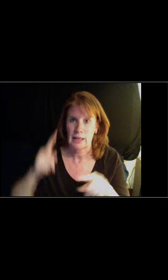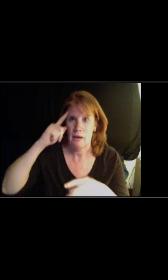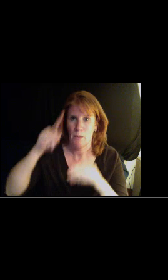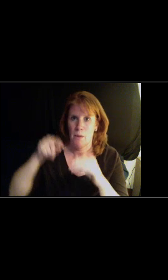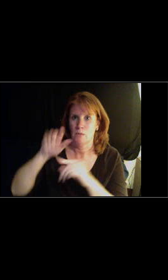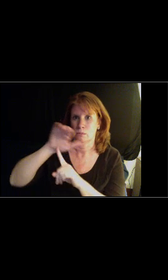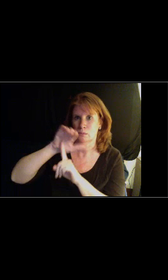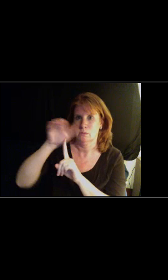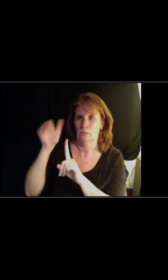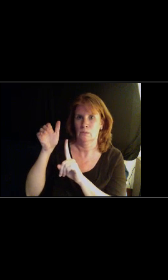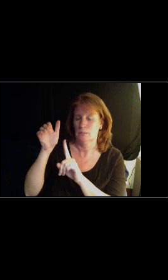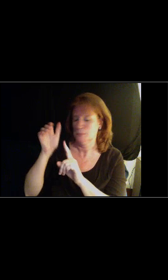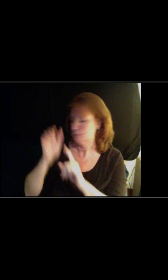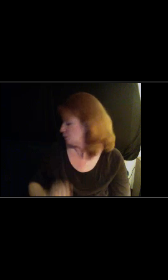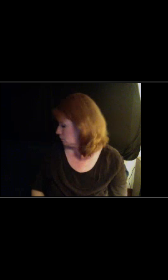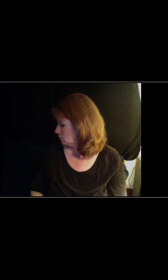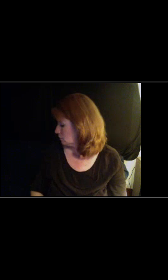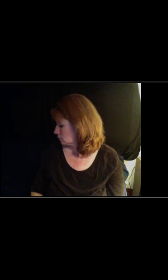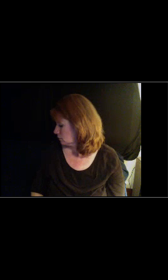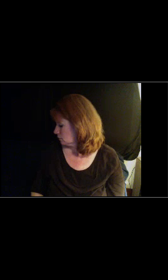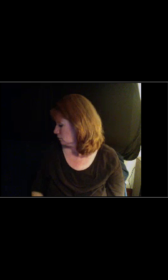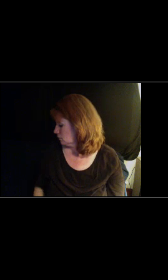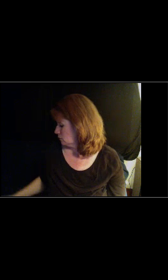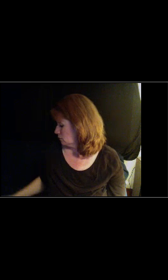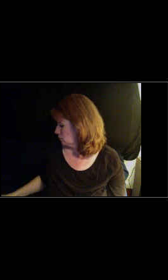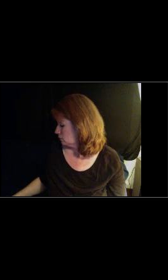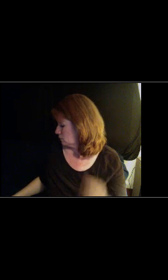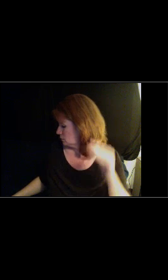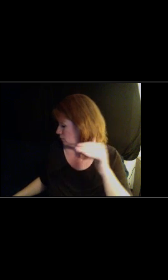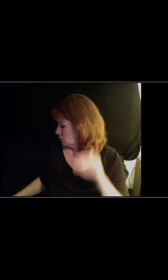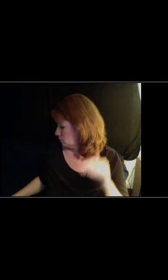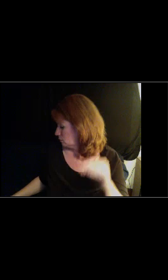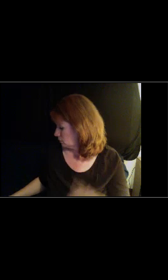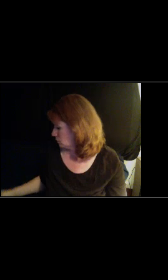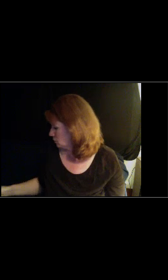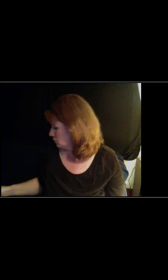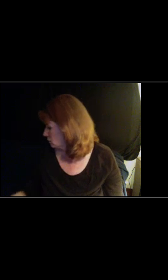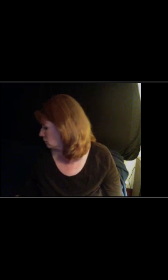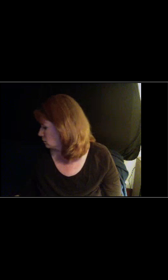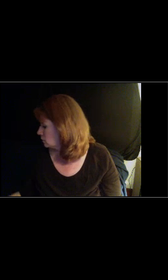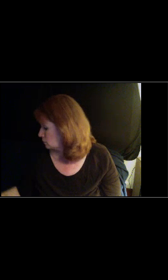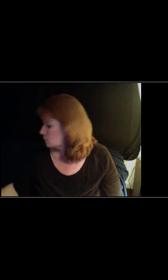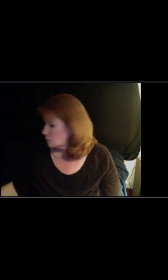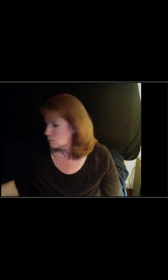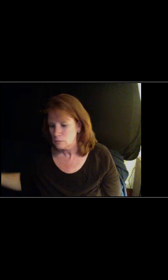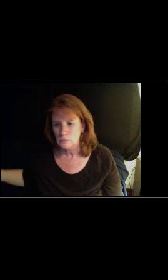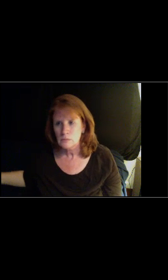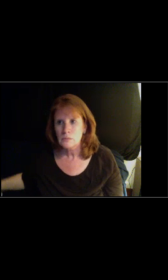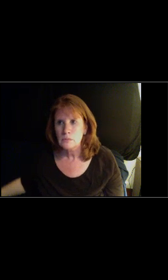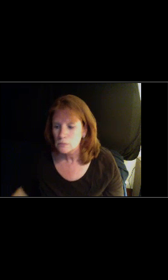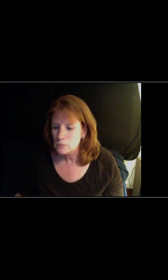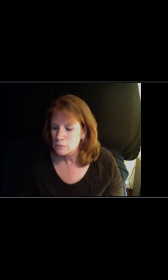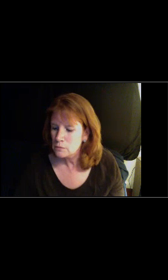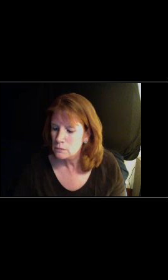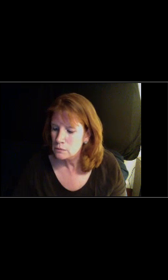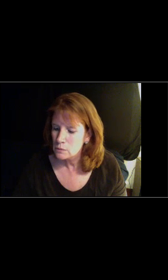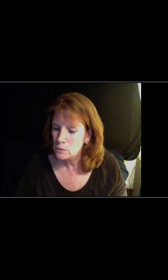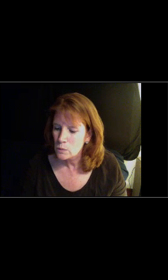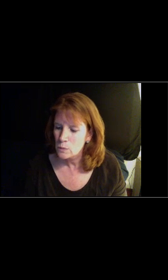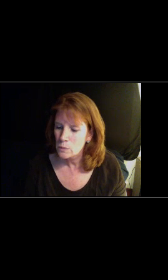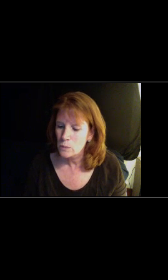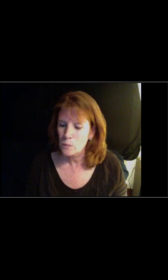values that we're walking into because of the entities that we're working in may be different from what we see as the typical values